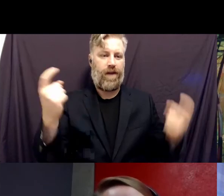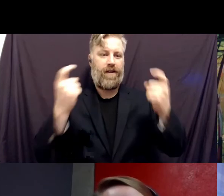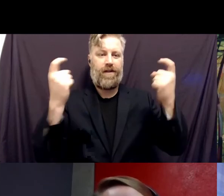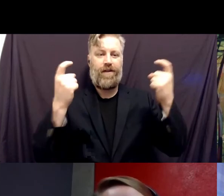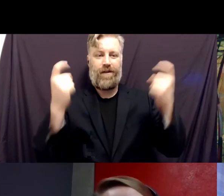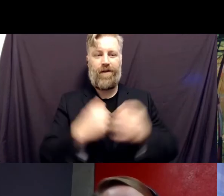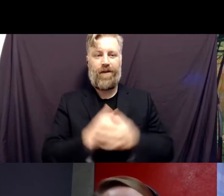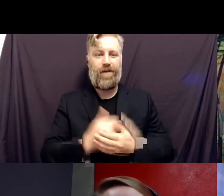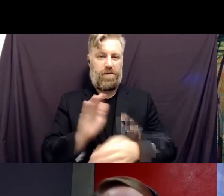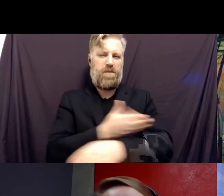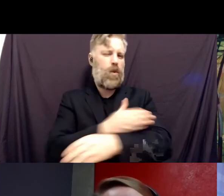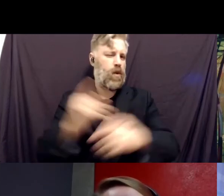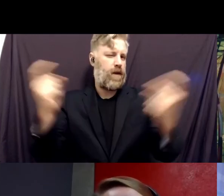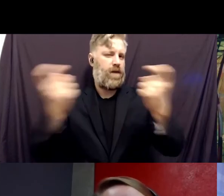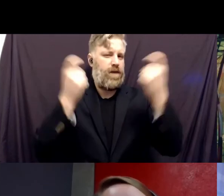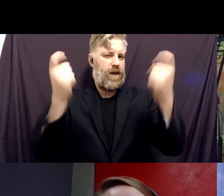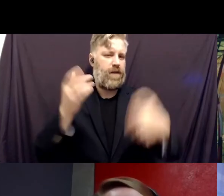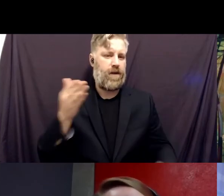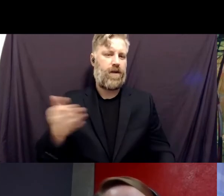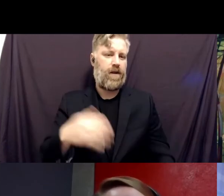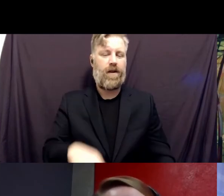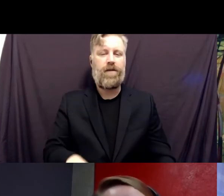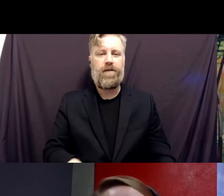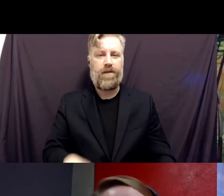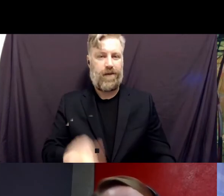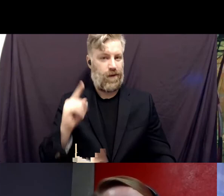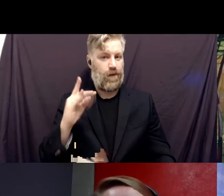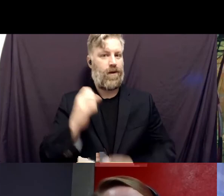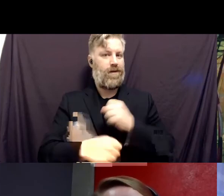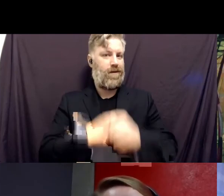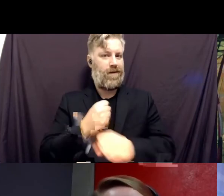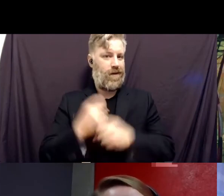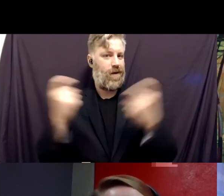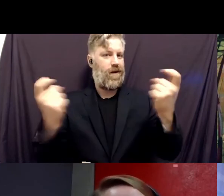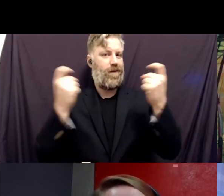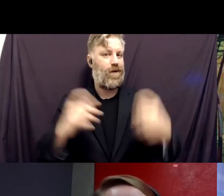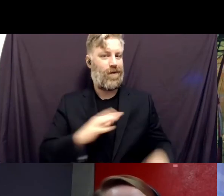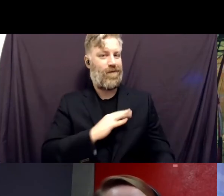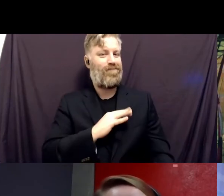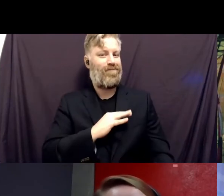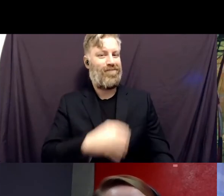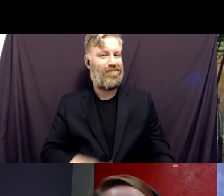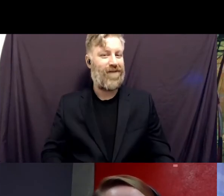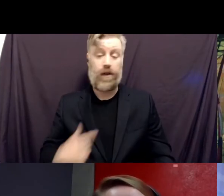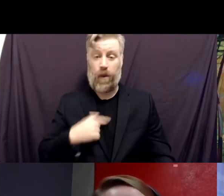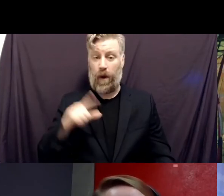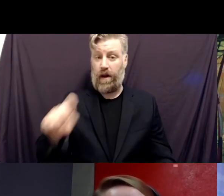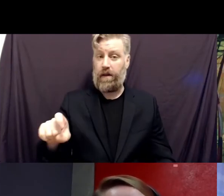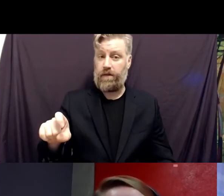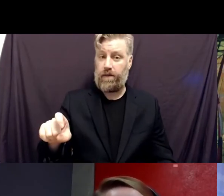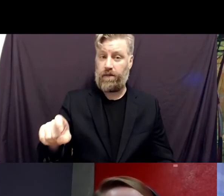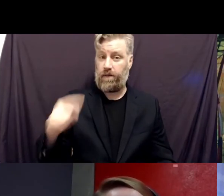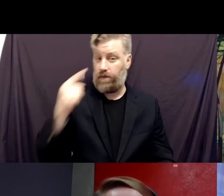music festivals in Salzburg, 100 years. And I asked them to be part of